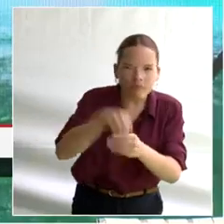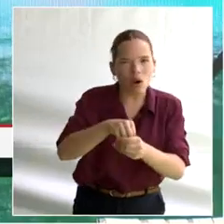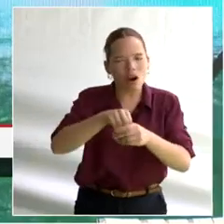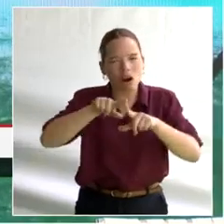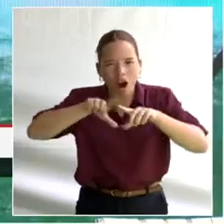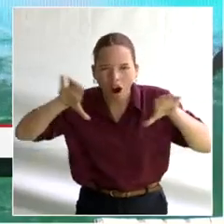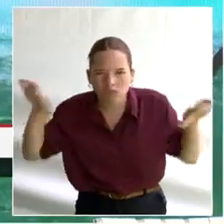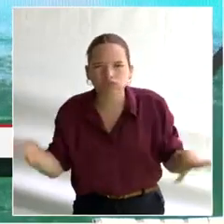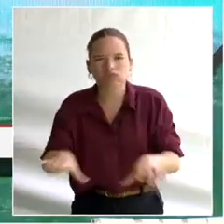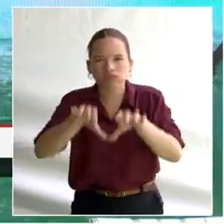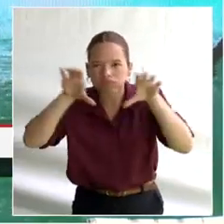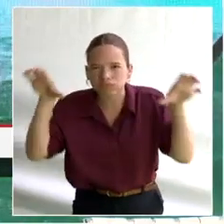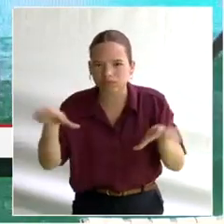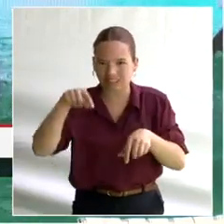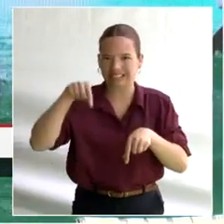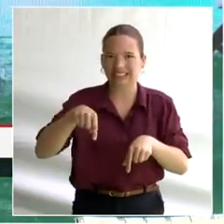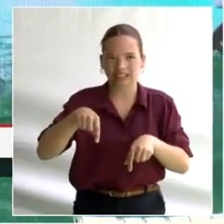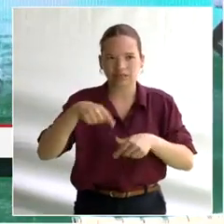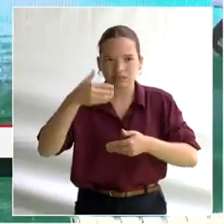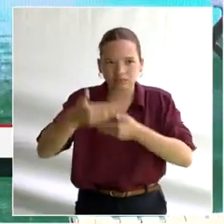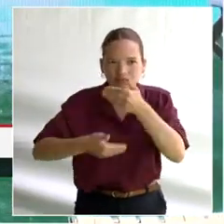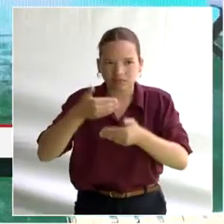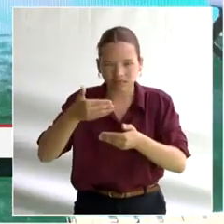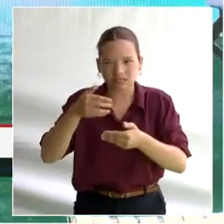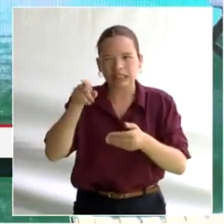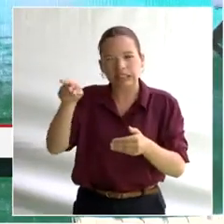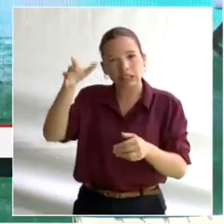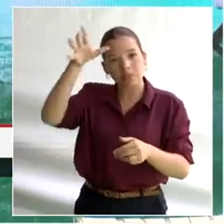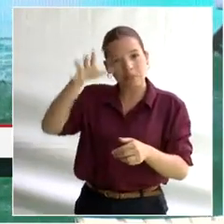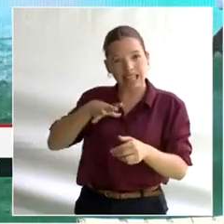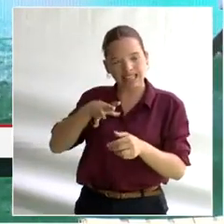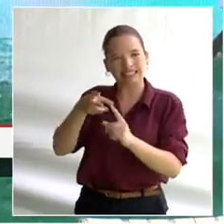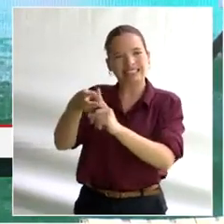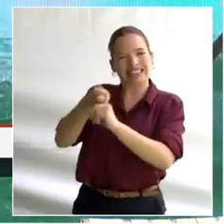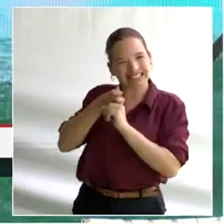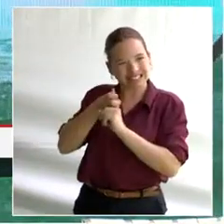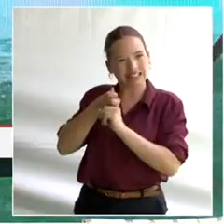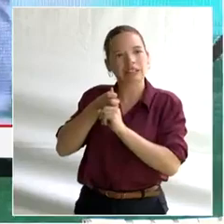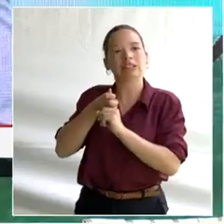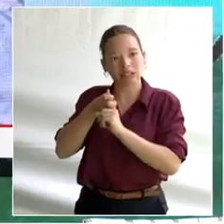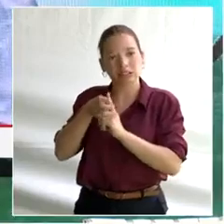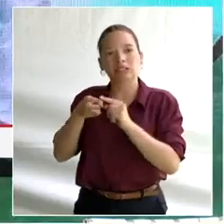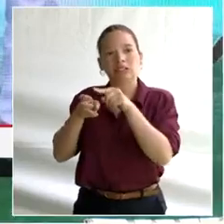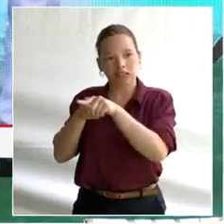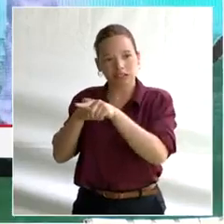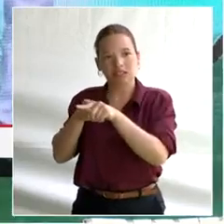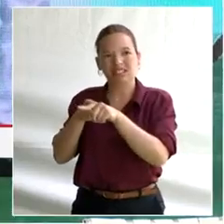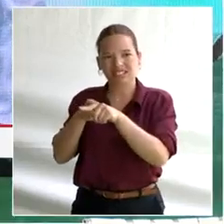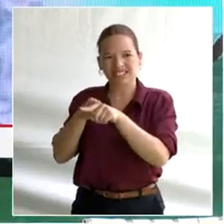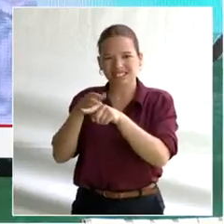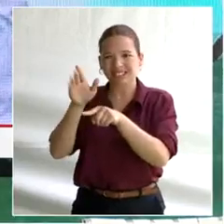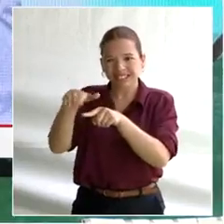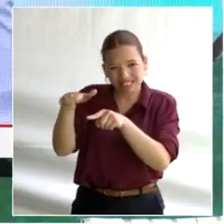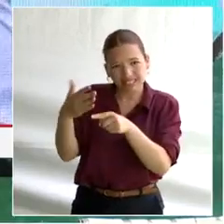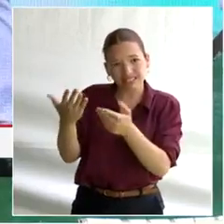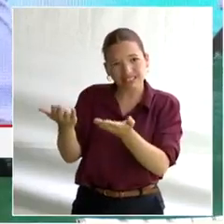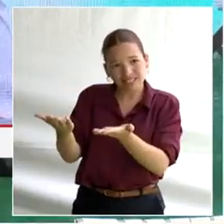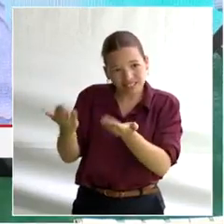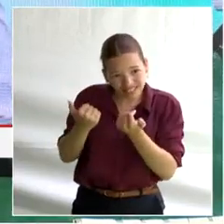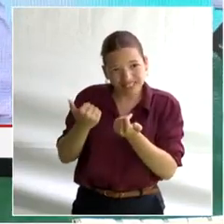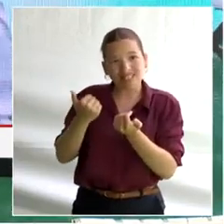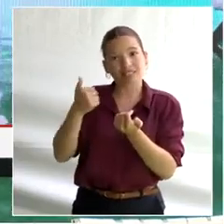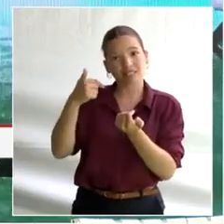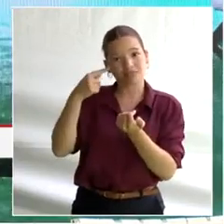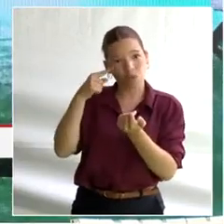condition, that we put this tournament in a public park. And they because at the time, every tournament, including the U.S. Open, was held